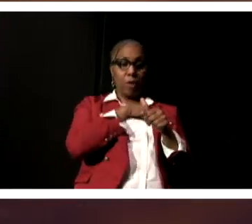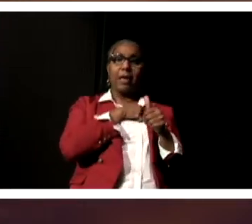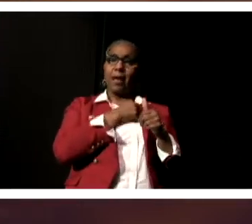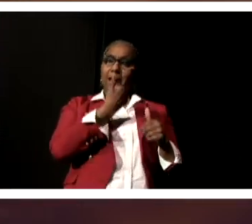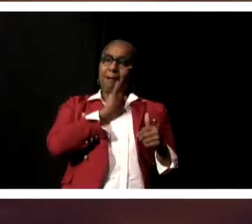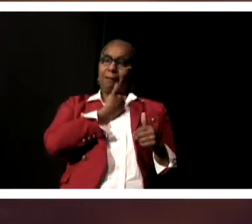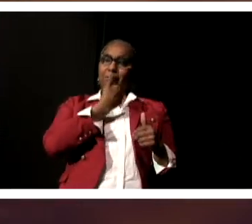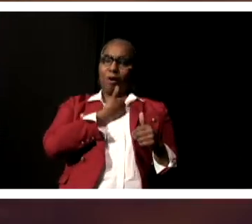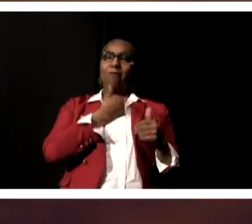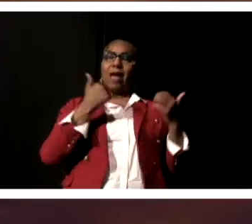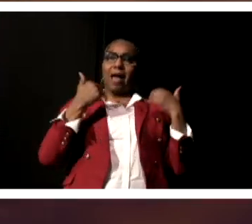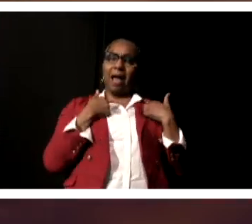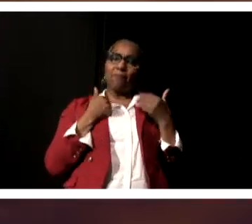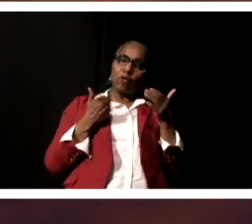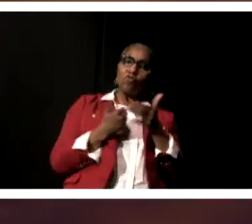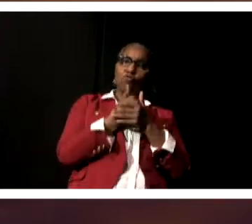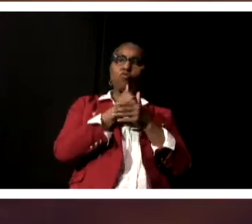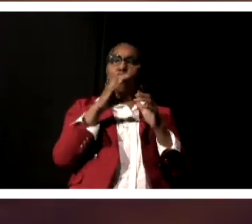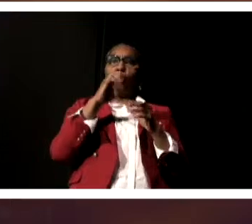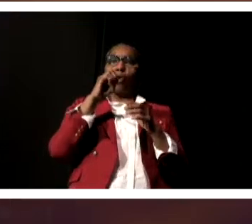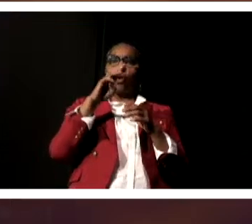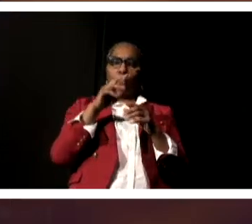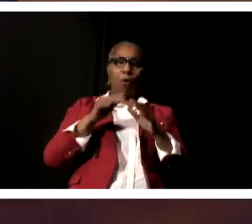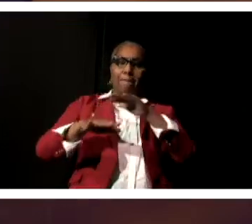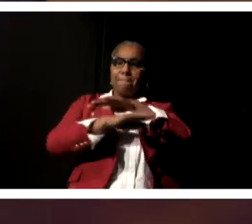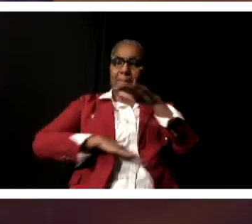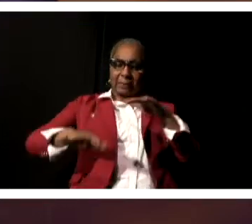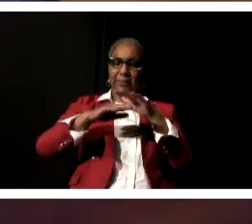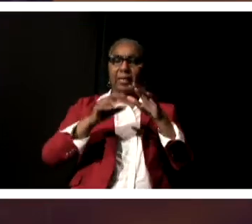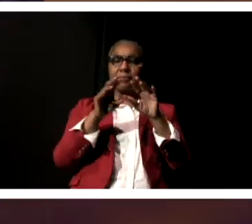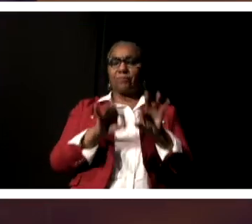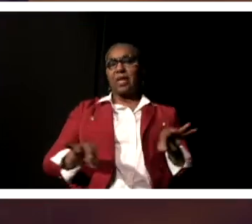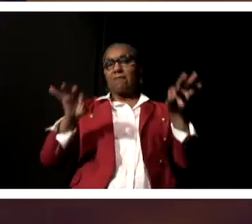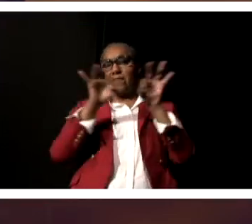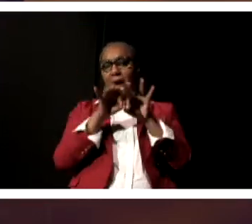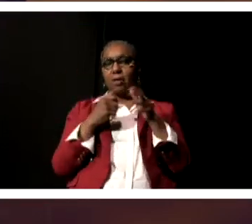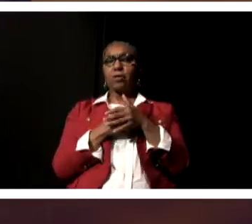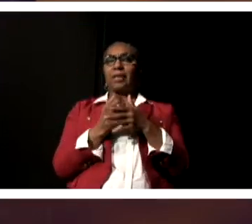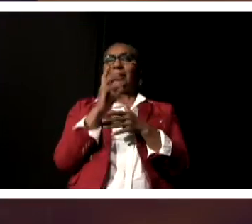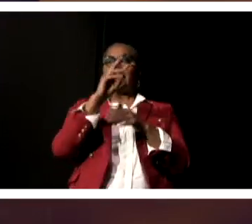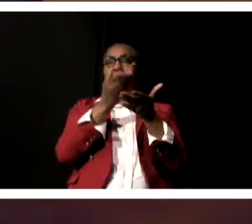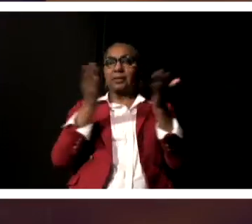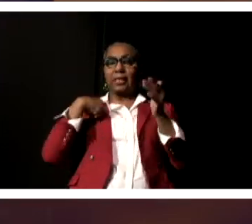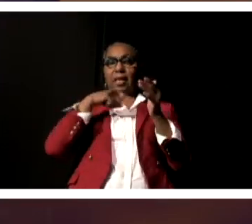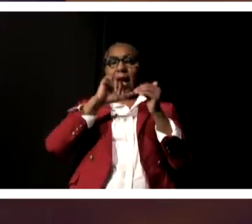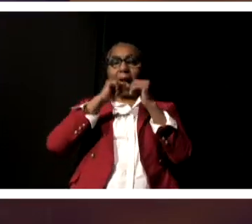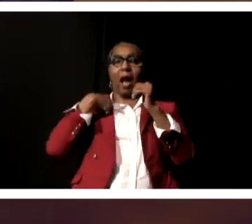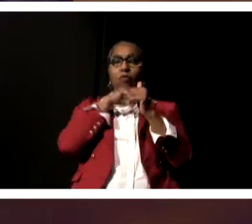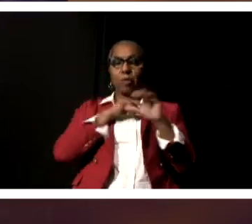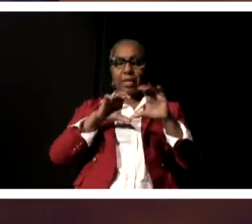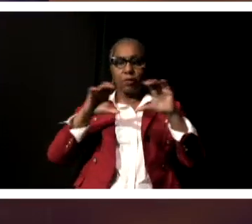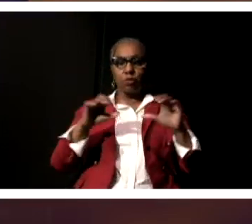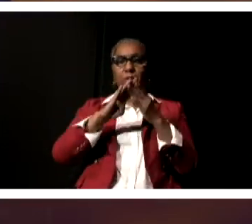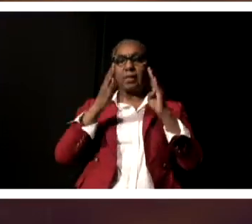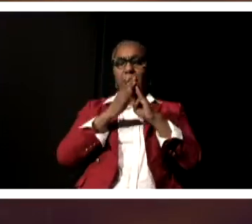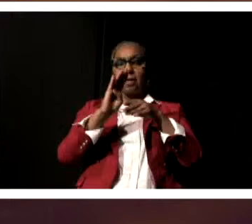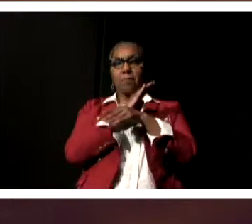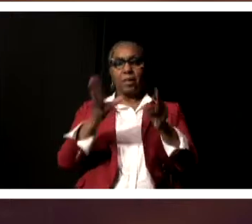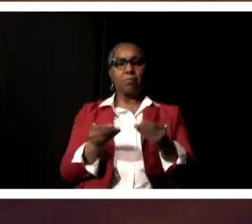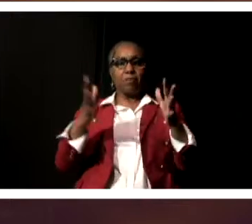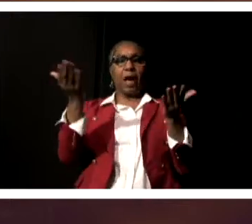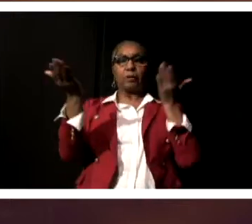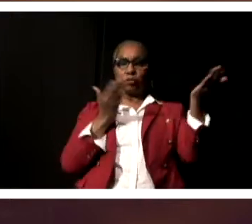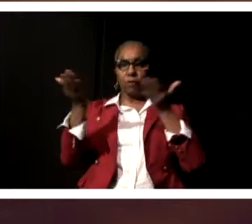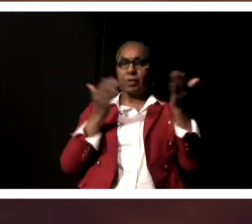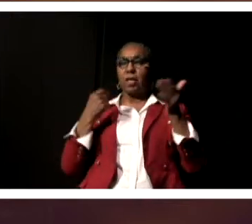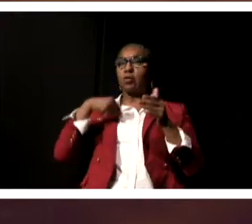ourselves to new core values. These 6 tenets are how we go about the city's business in providing services to each